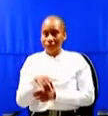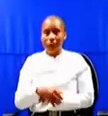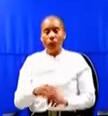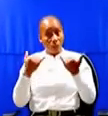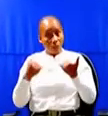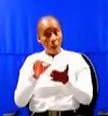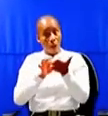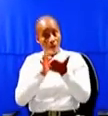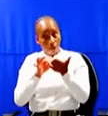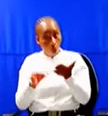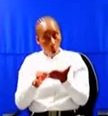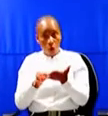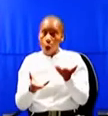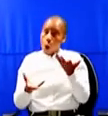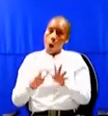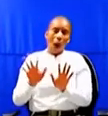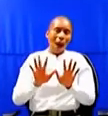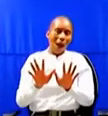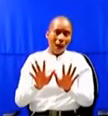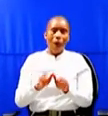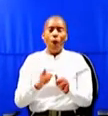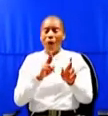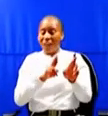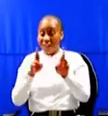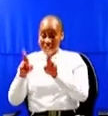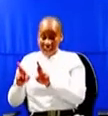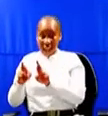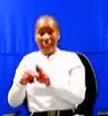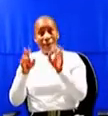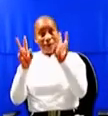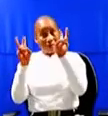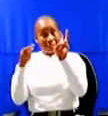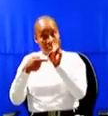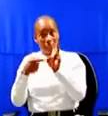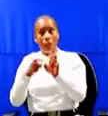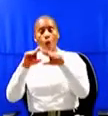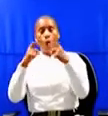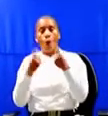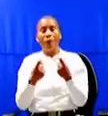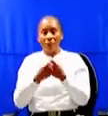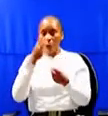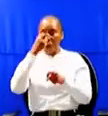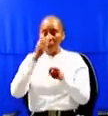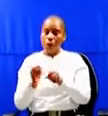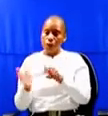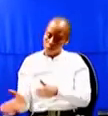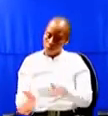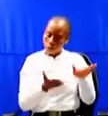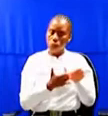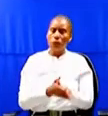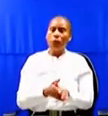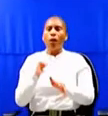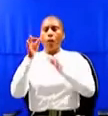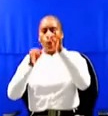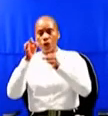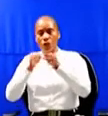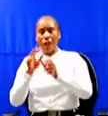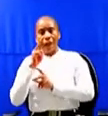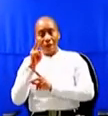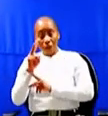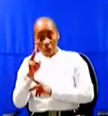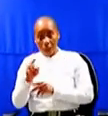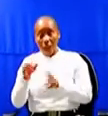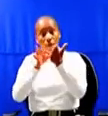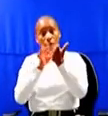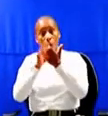on whether or not to refer the matter to the committee, we should set aside our political views and vote in the same manner that judges